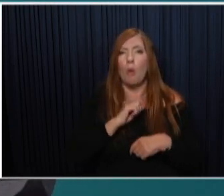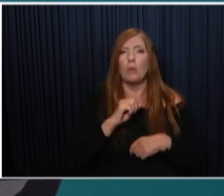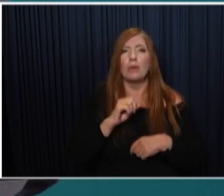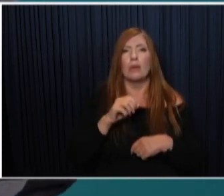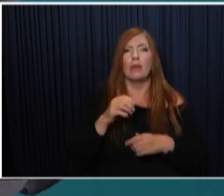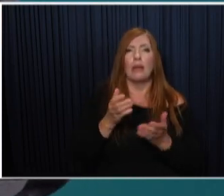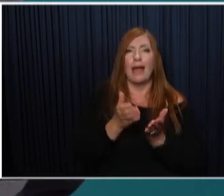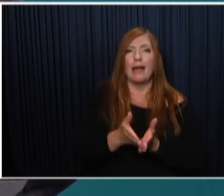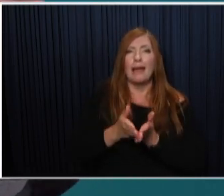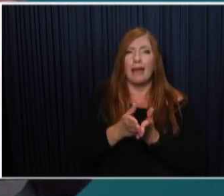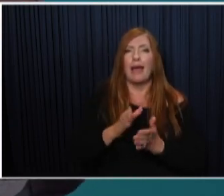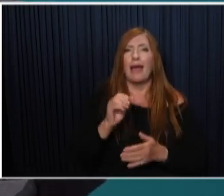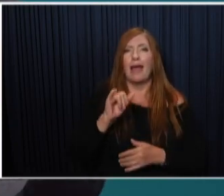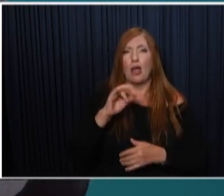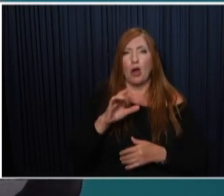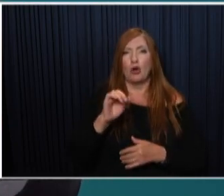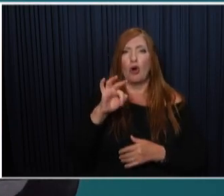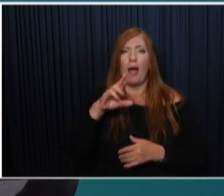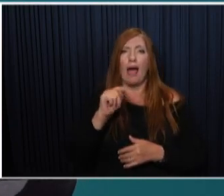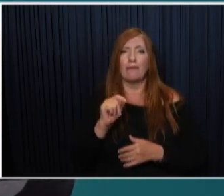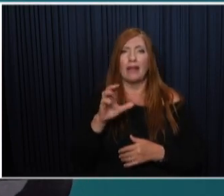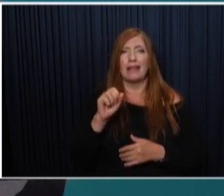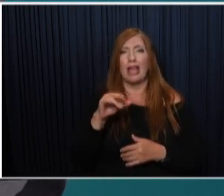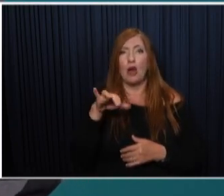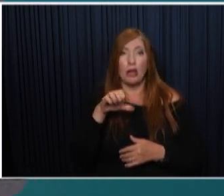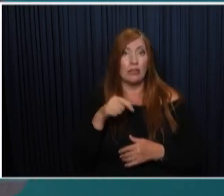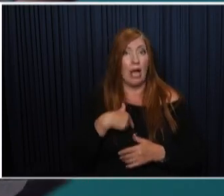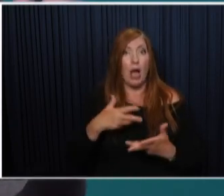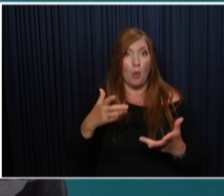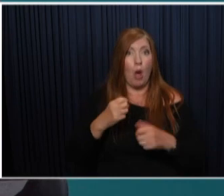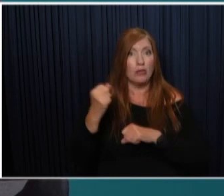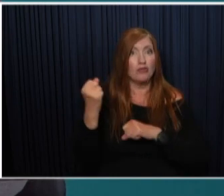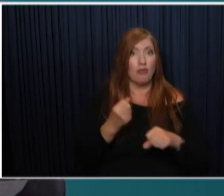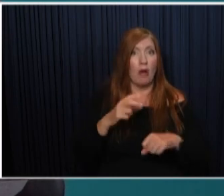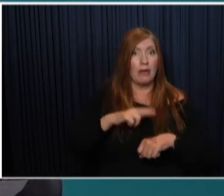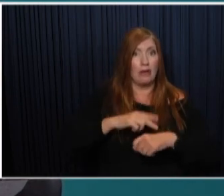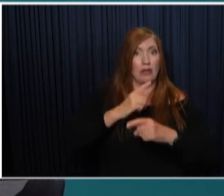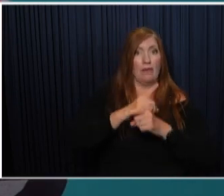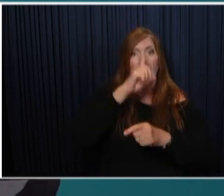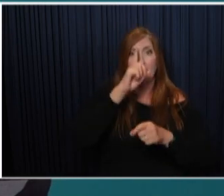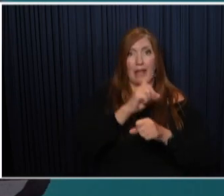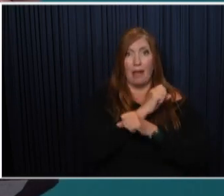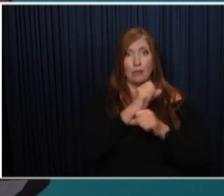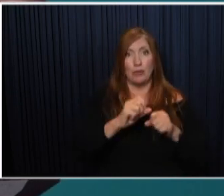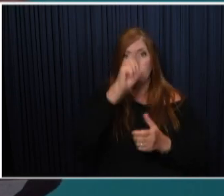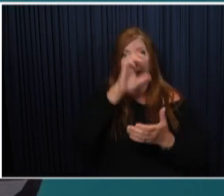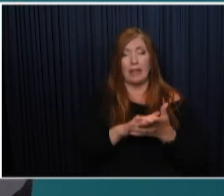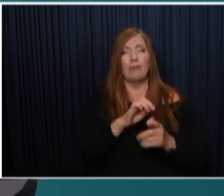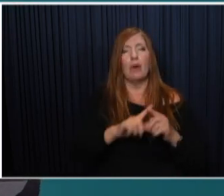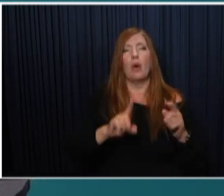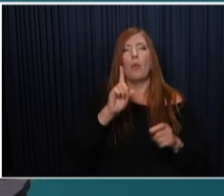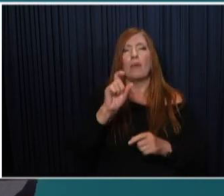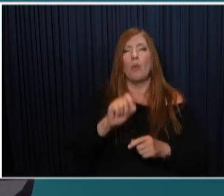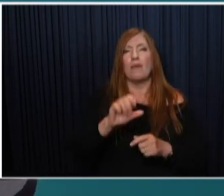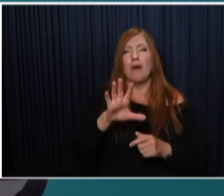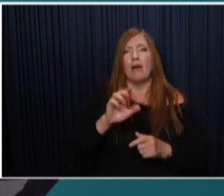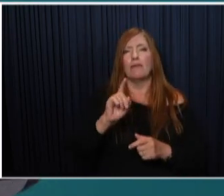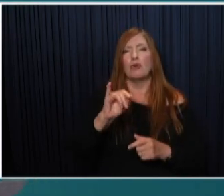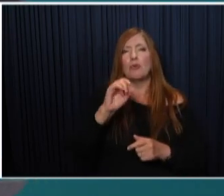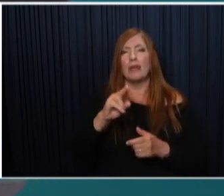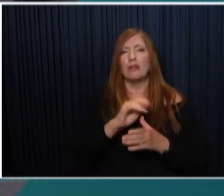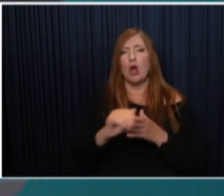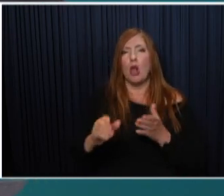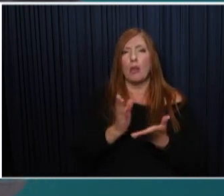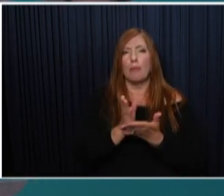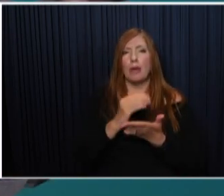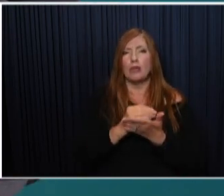And I am all for having a strong national defense. I absolutely believe that. But a $1.5 trillion budget,